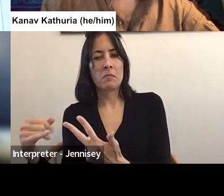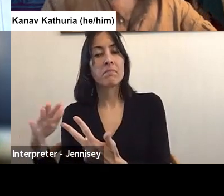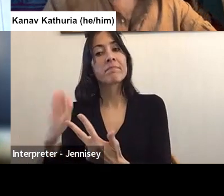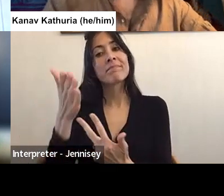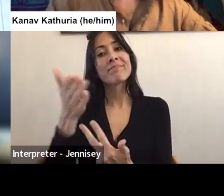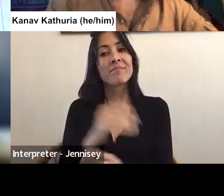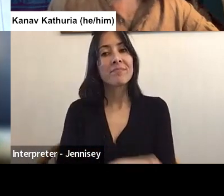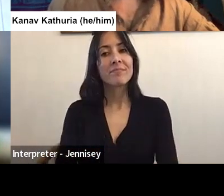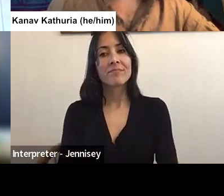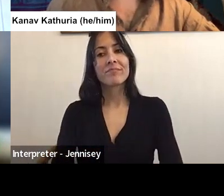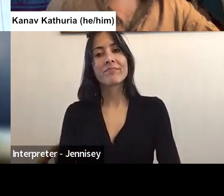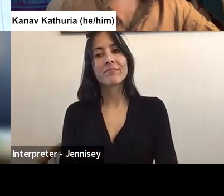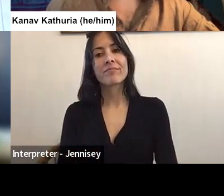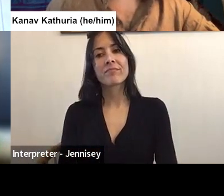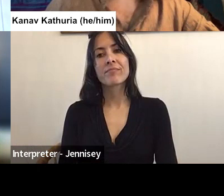Yeah, thank you.